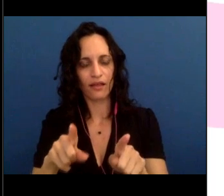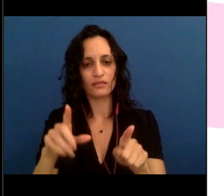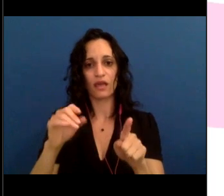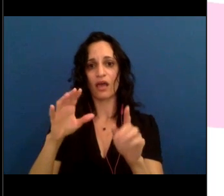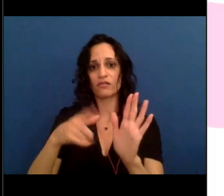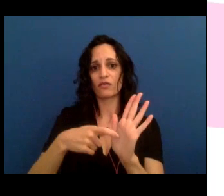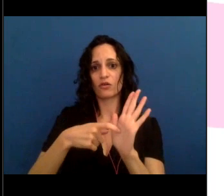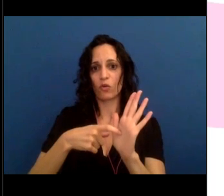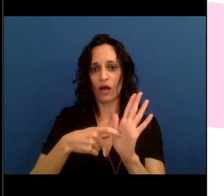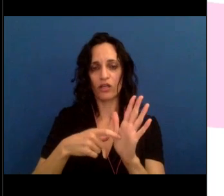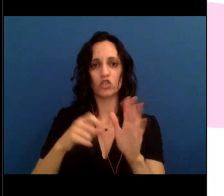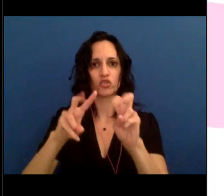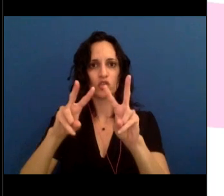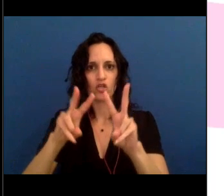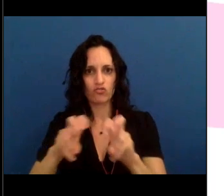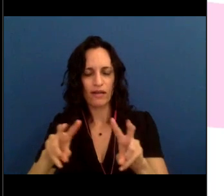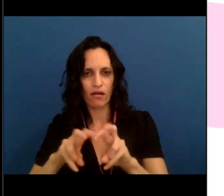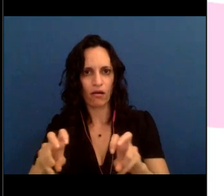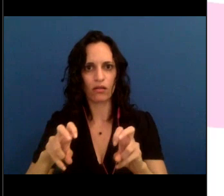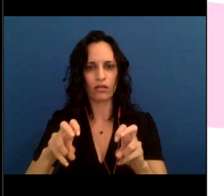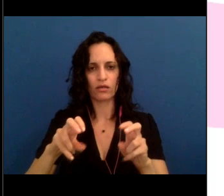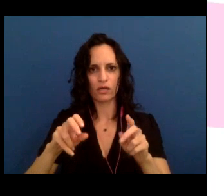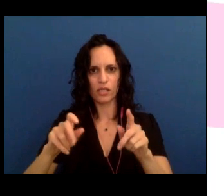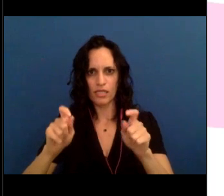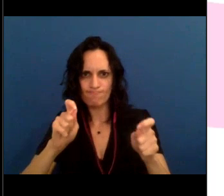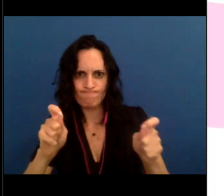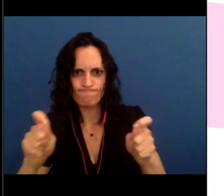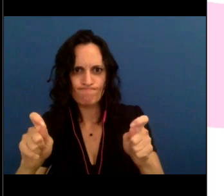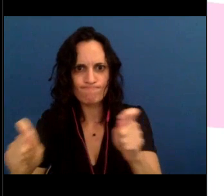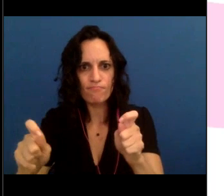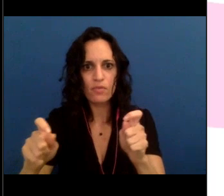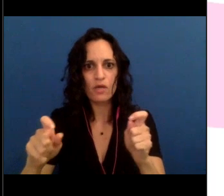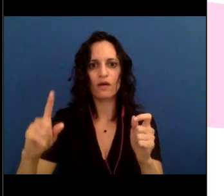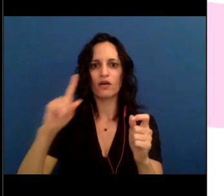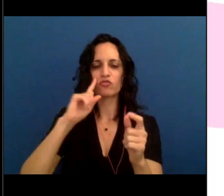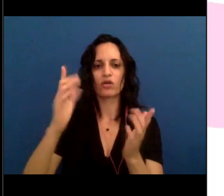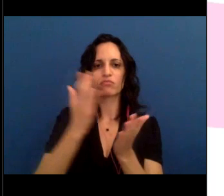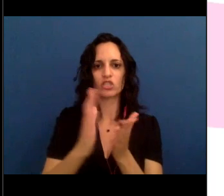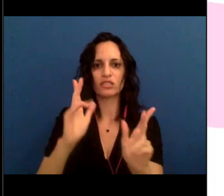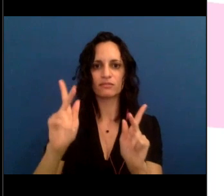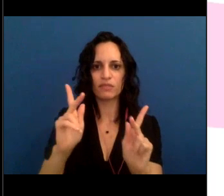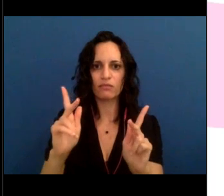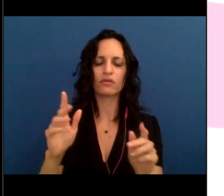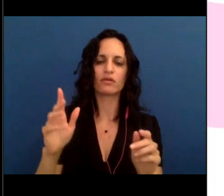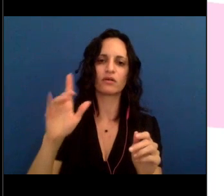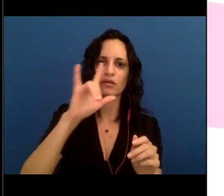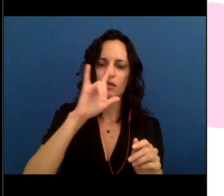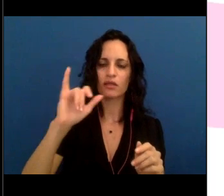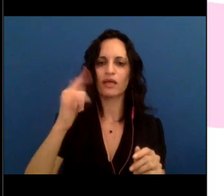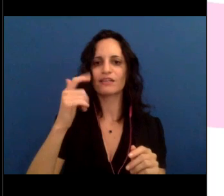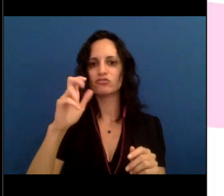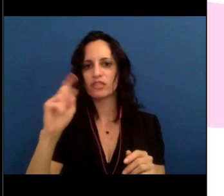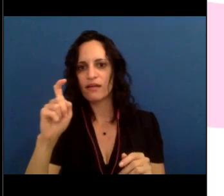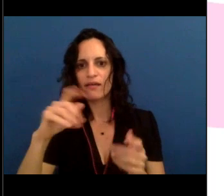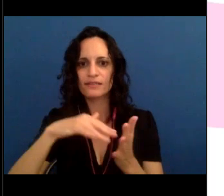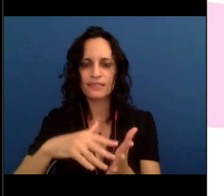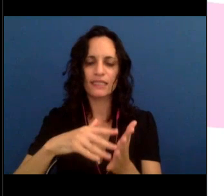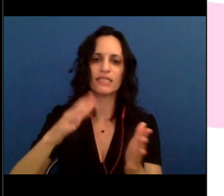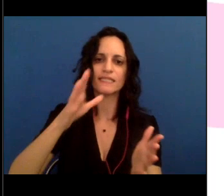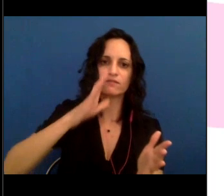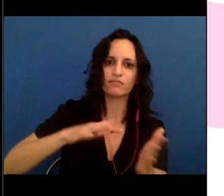of power and oppression. Those being fields such as Black or African American studies, feminist studies, Chicanic studies, East Asian studies, queer